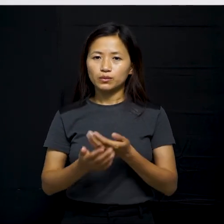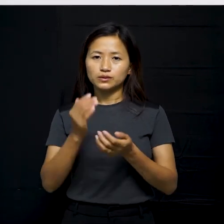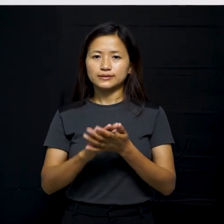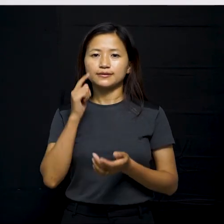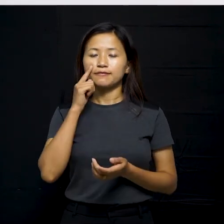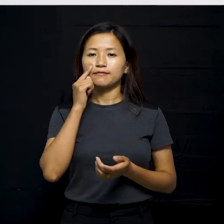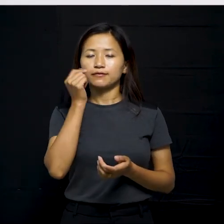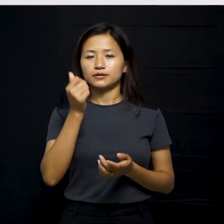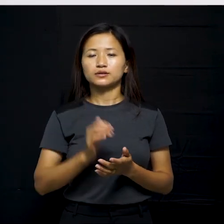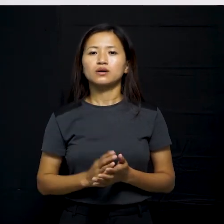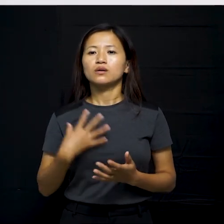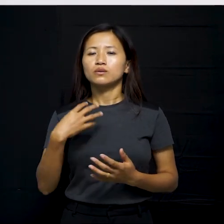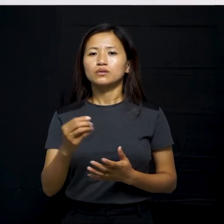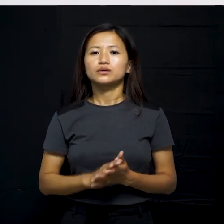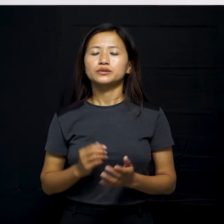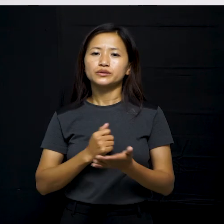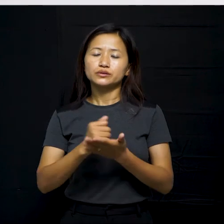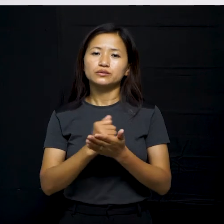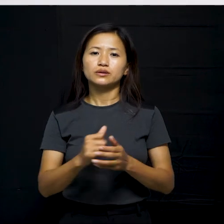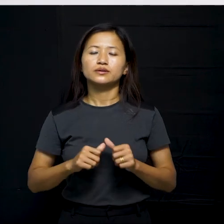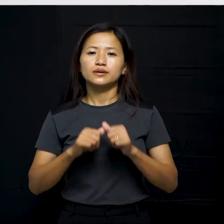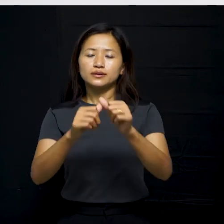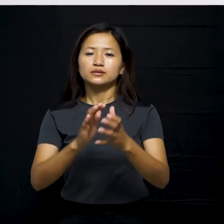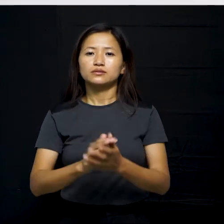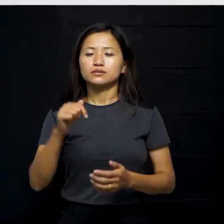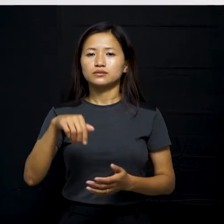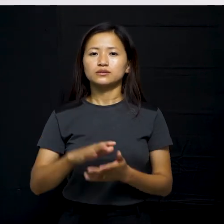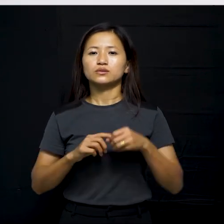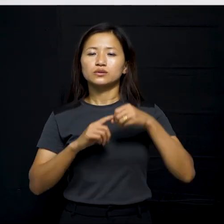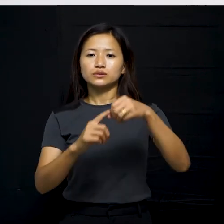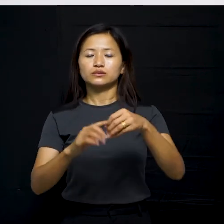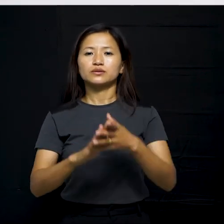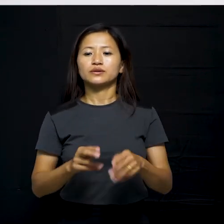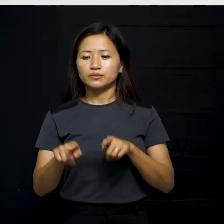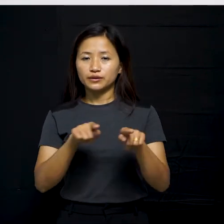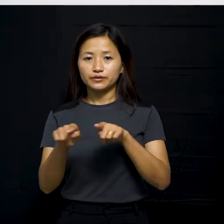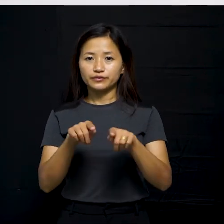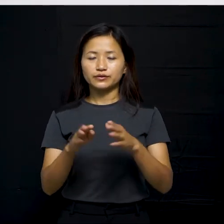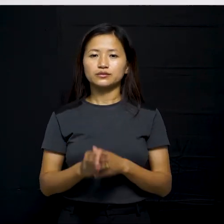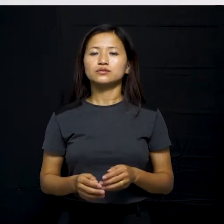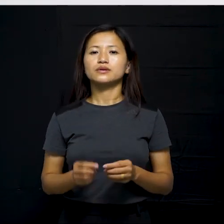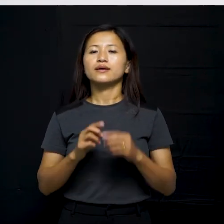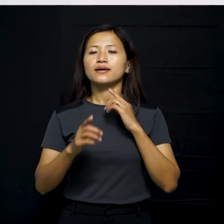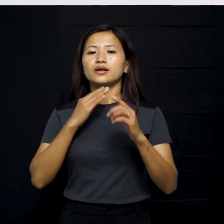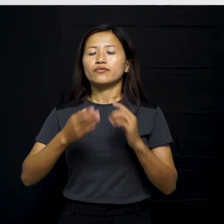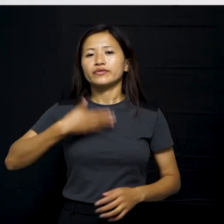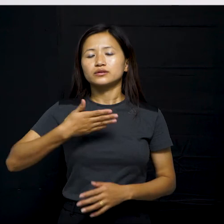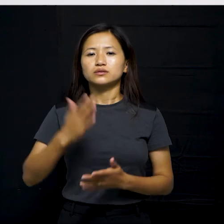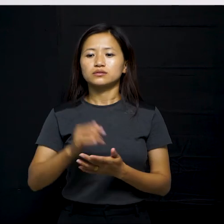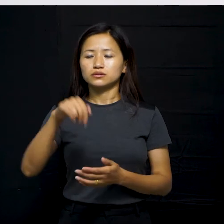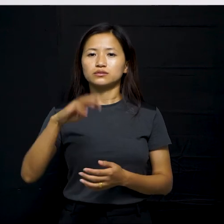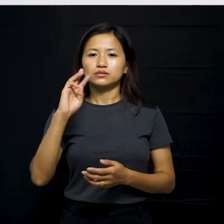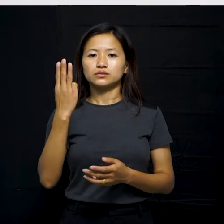So likewise, I want you to try answering these questions by referring to the explanations that I've explained in all these